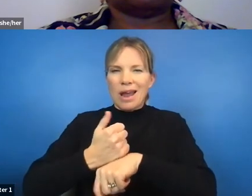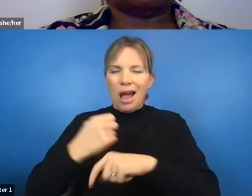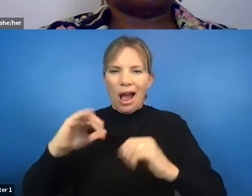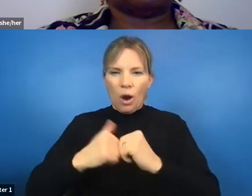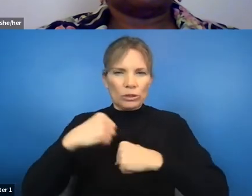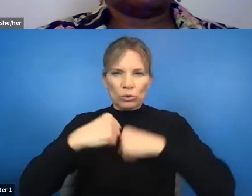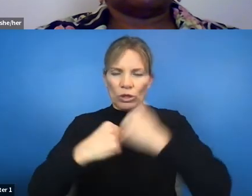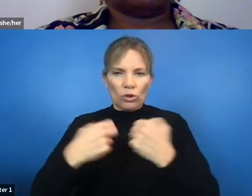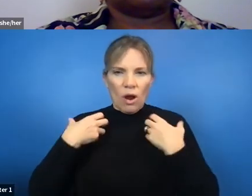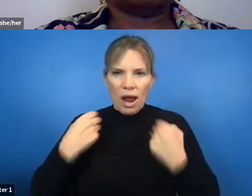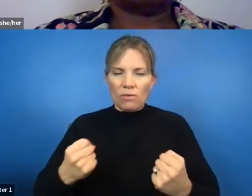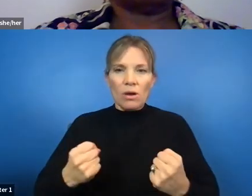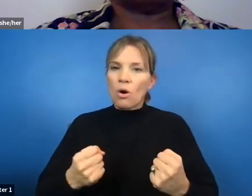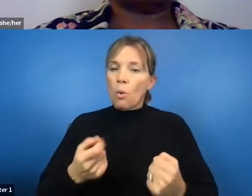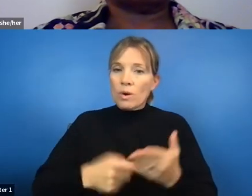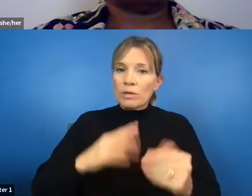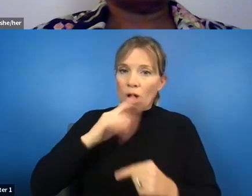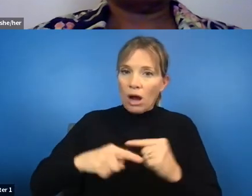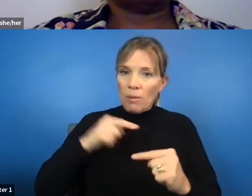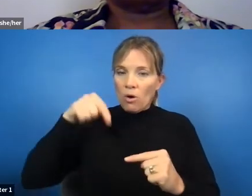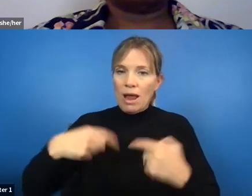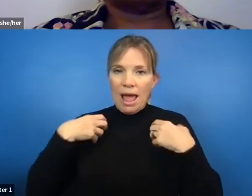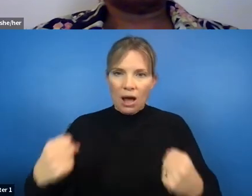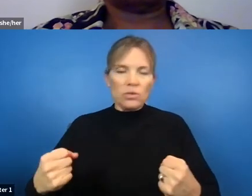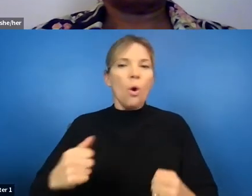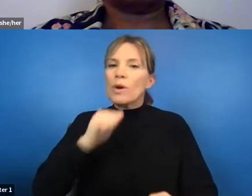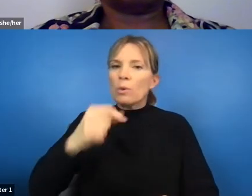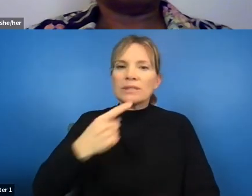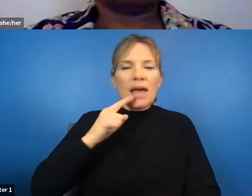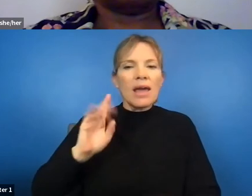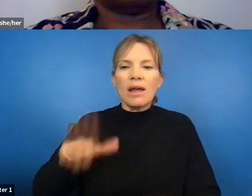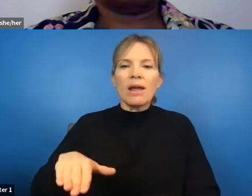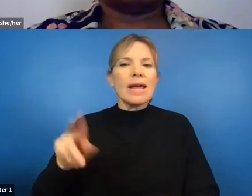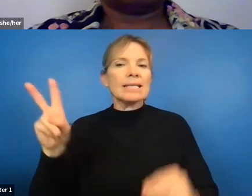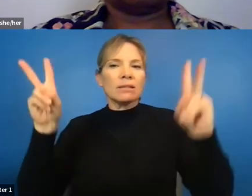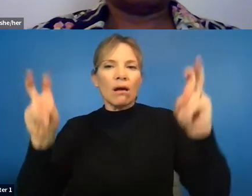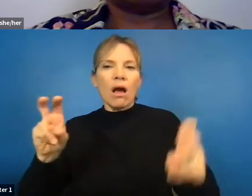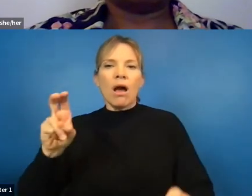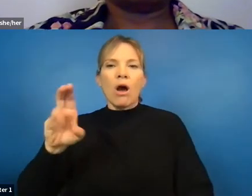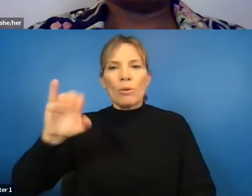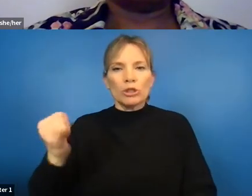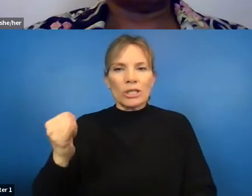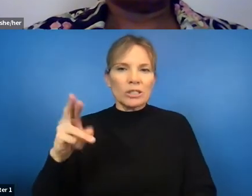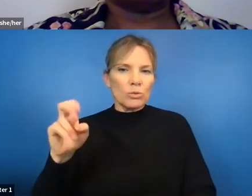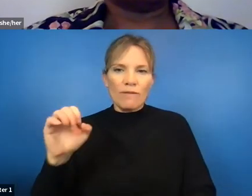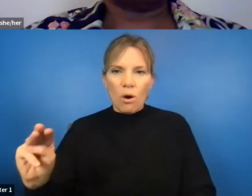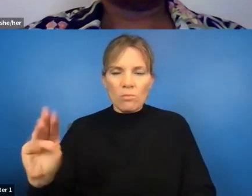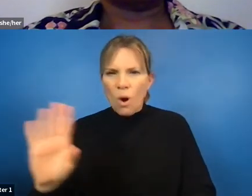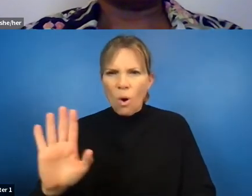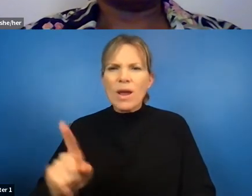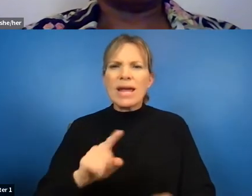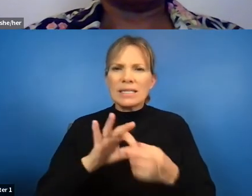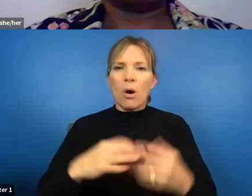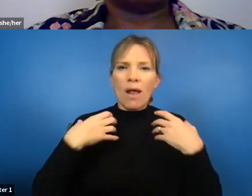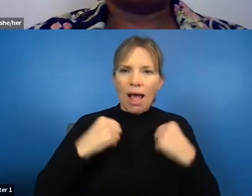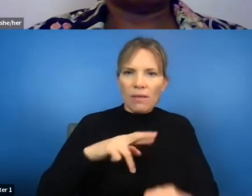this conversation from, it's not just quote unquote criminal justice reform, but it's about